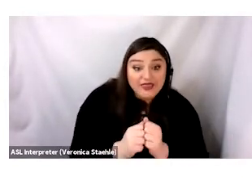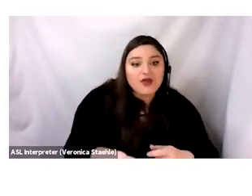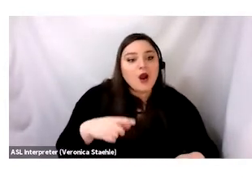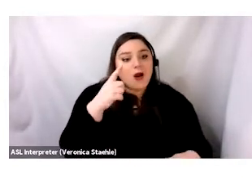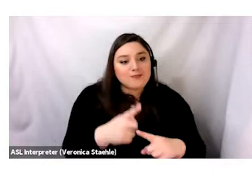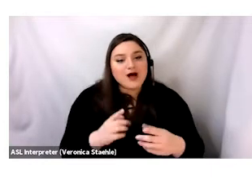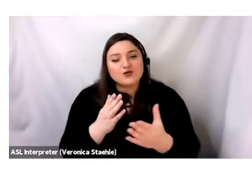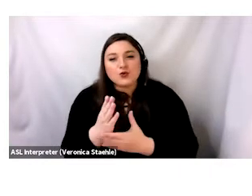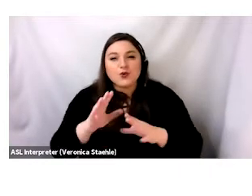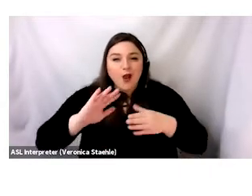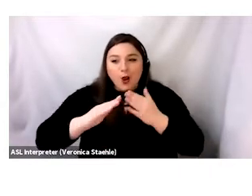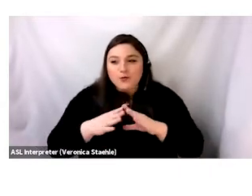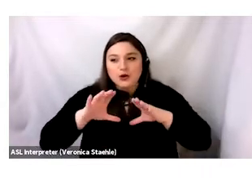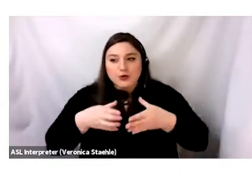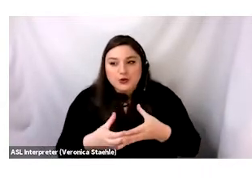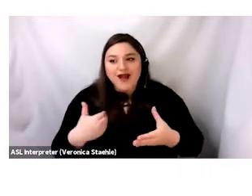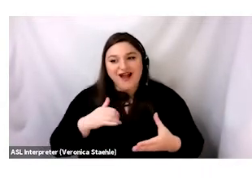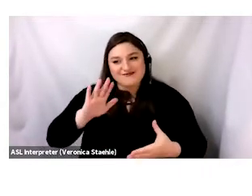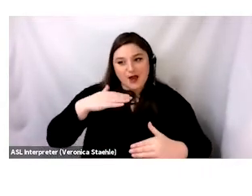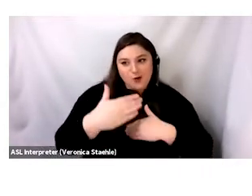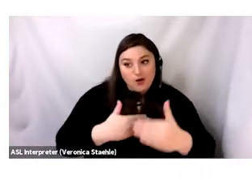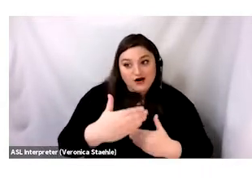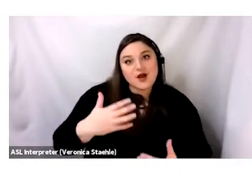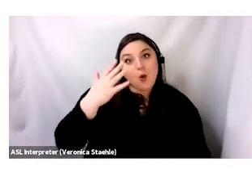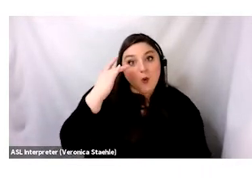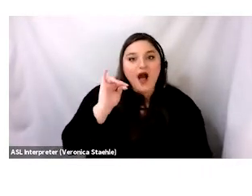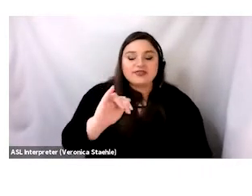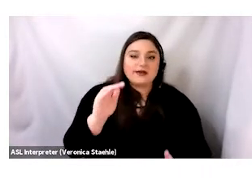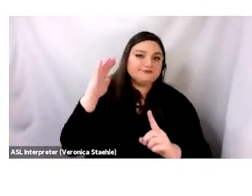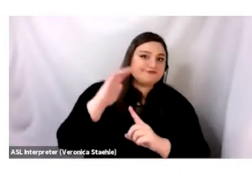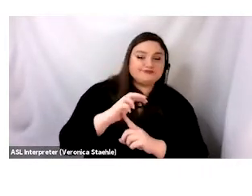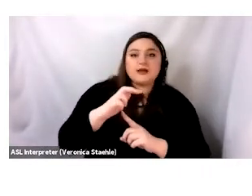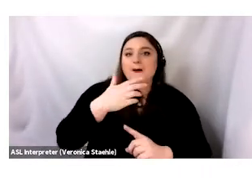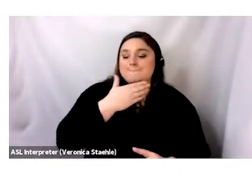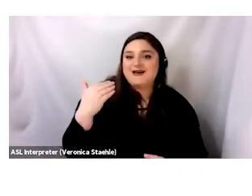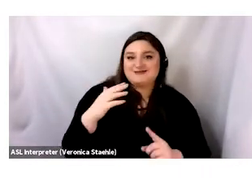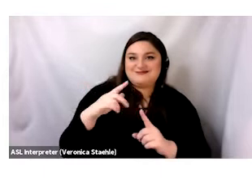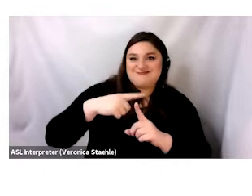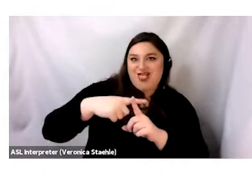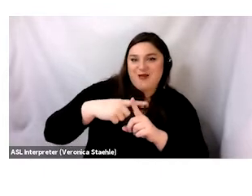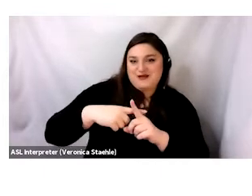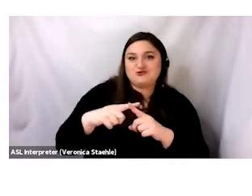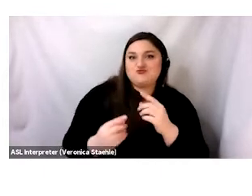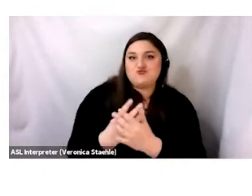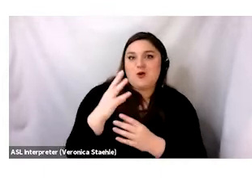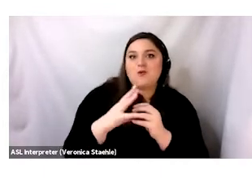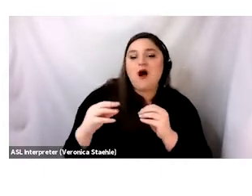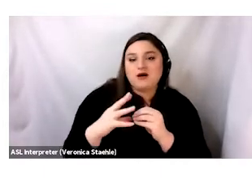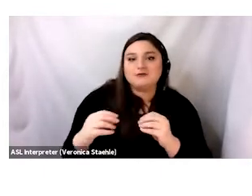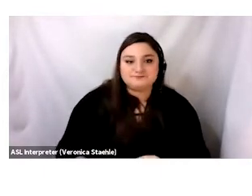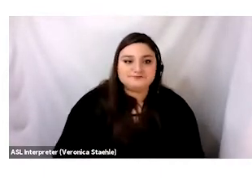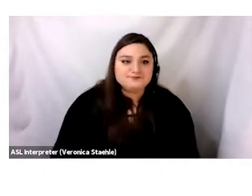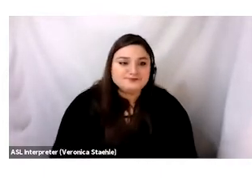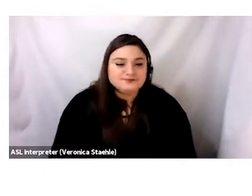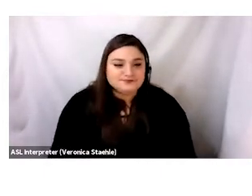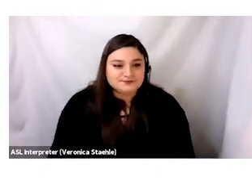again, because this is the ideal climate for cotton to be grown in. And so, what happened over these thousands of